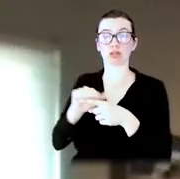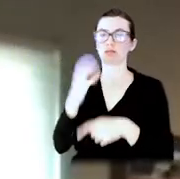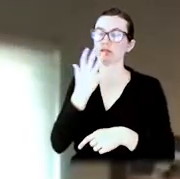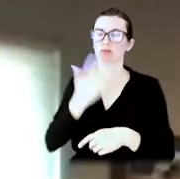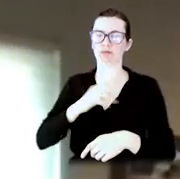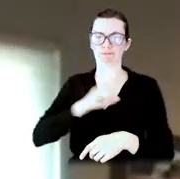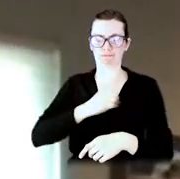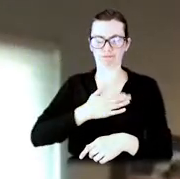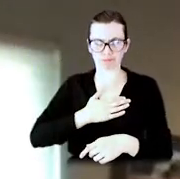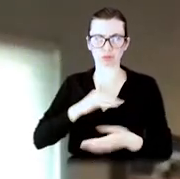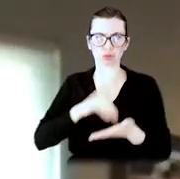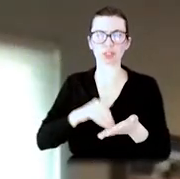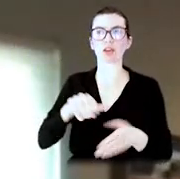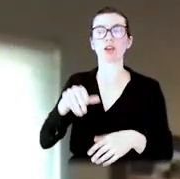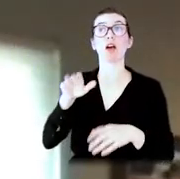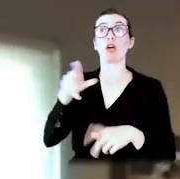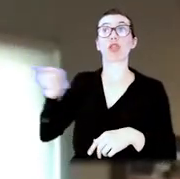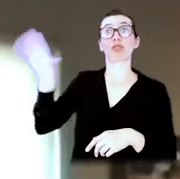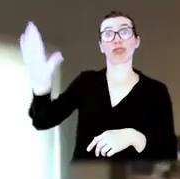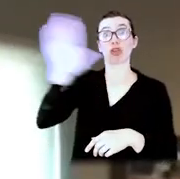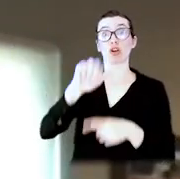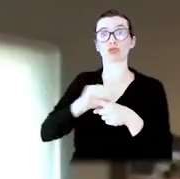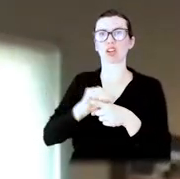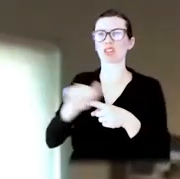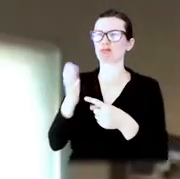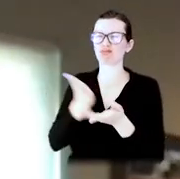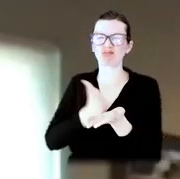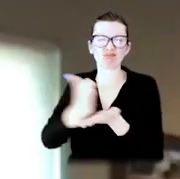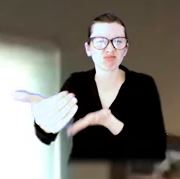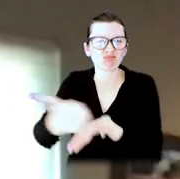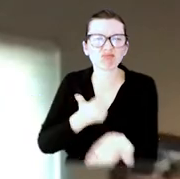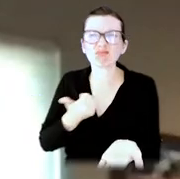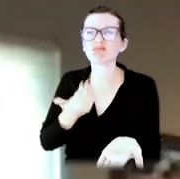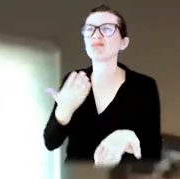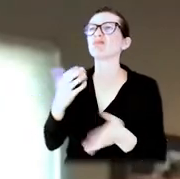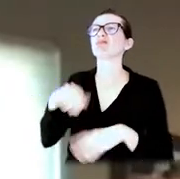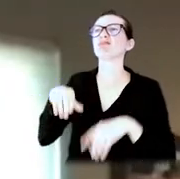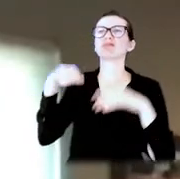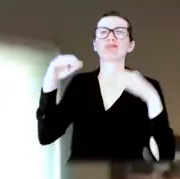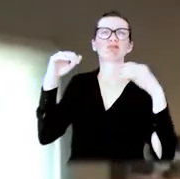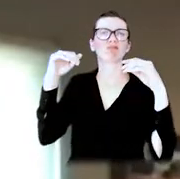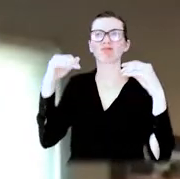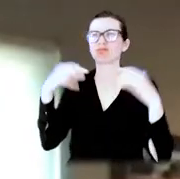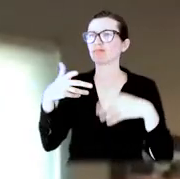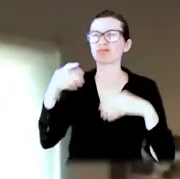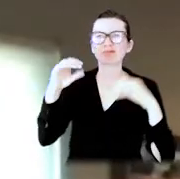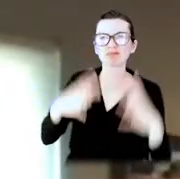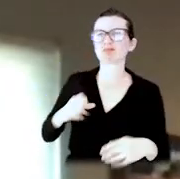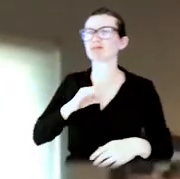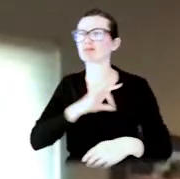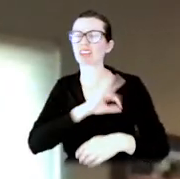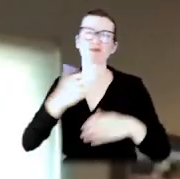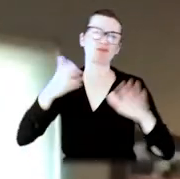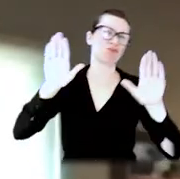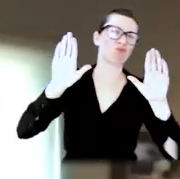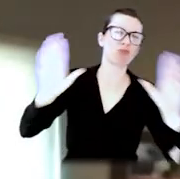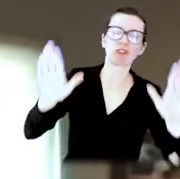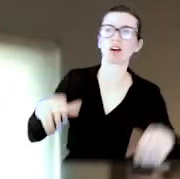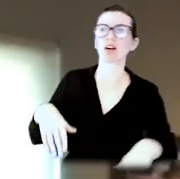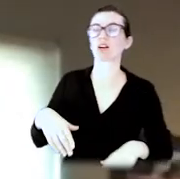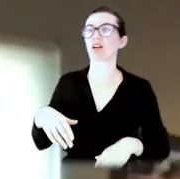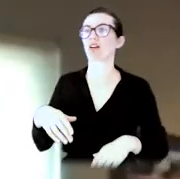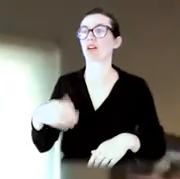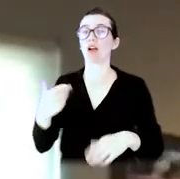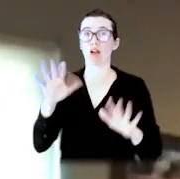me, thorough. And the instructor, Ken Reed, and all the staff were so wonderful that I was a little